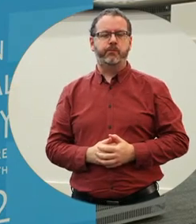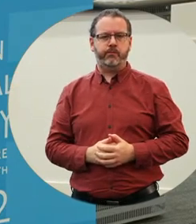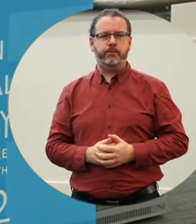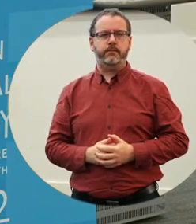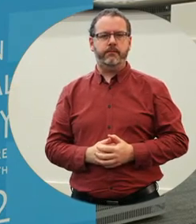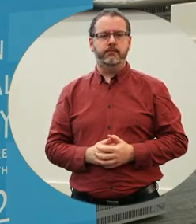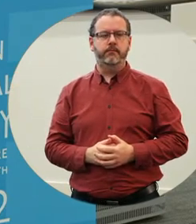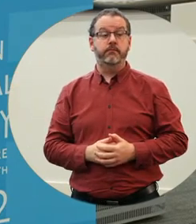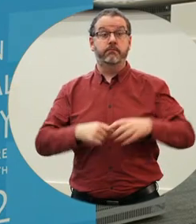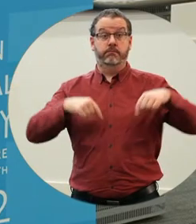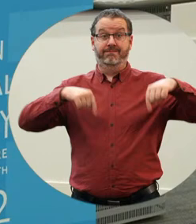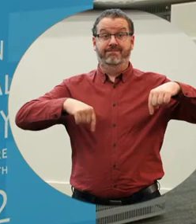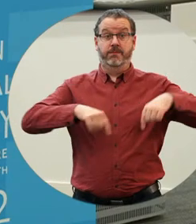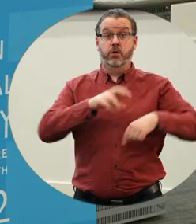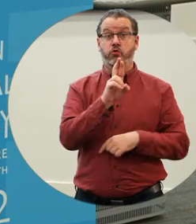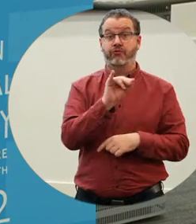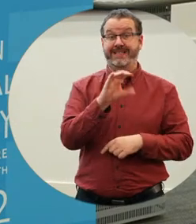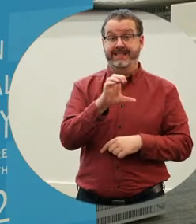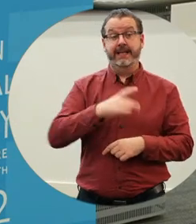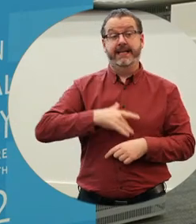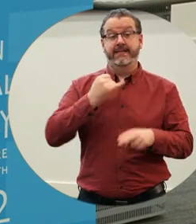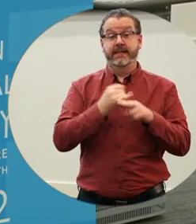The Royal Irish Constabulary lived in barracks.